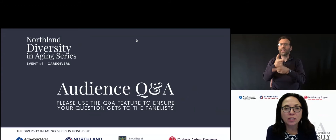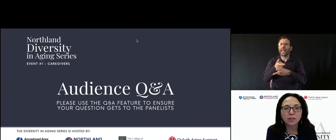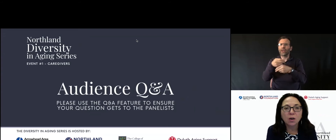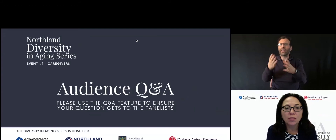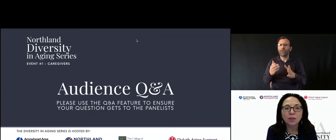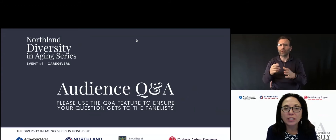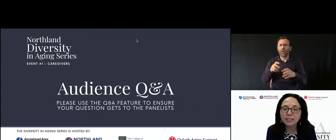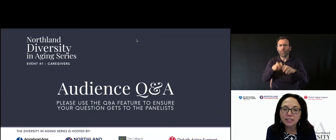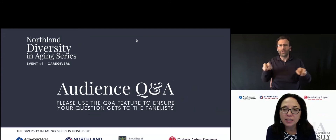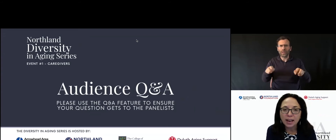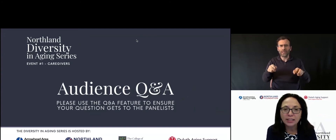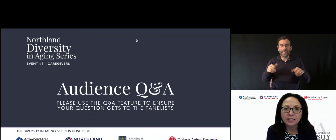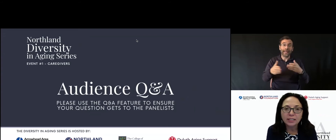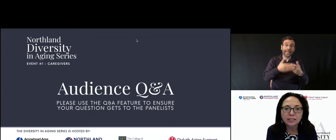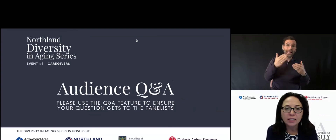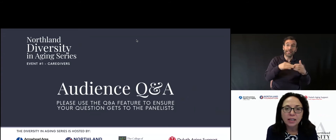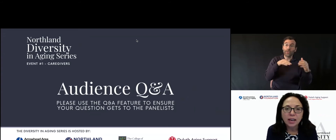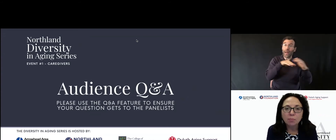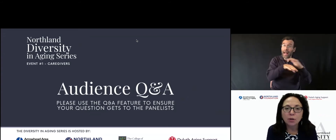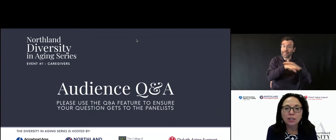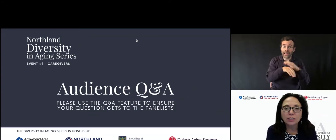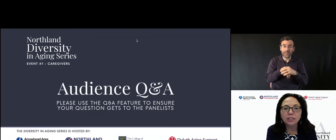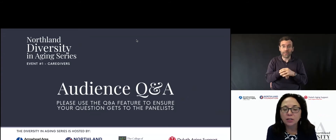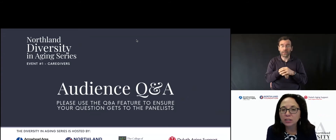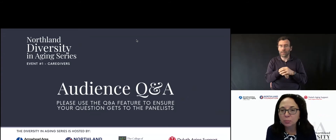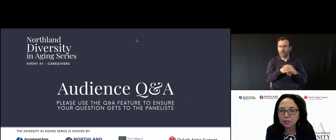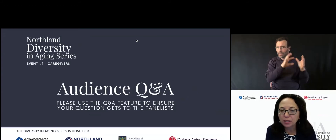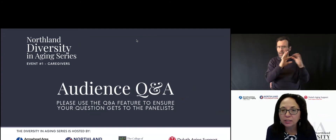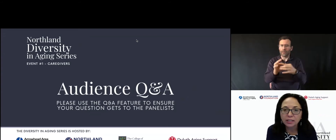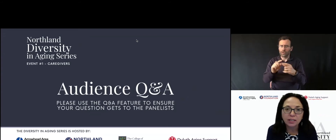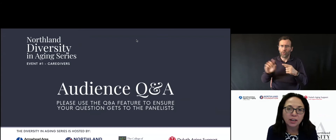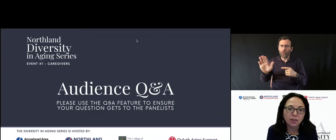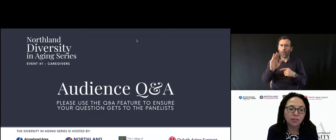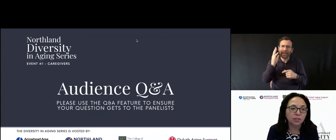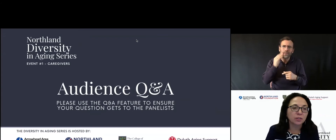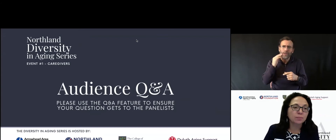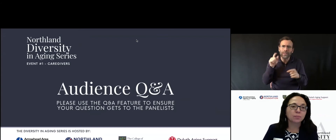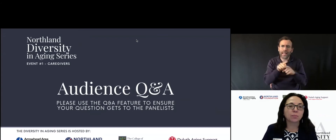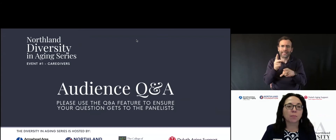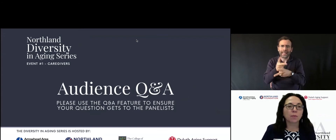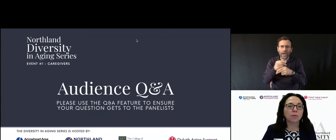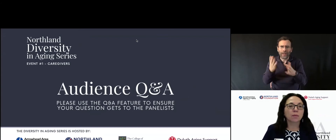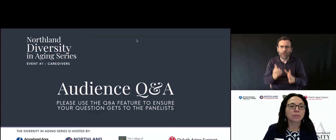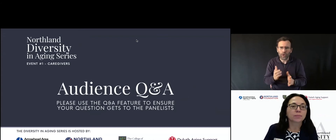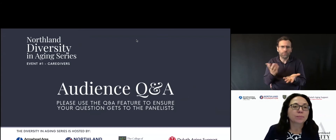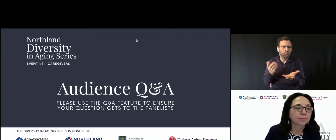resources that are out there easy to access and pertinent to your experience as a caregiver?